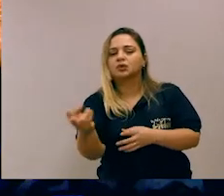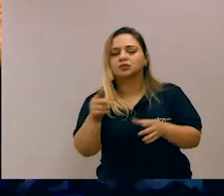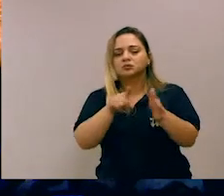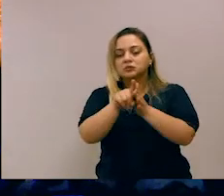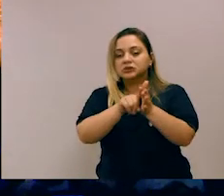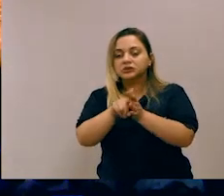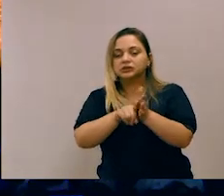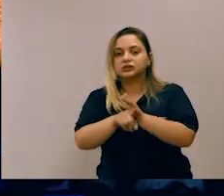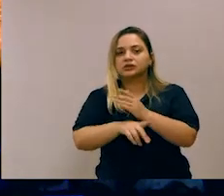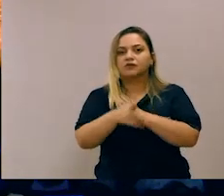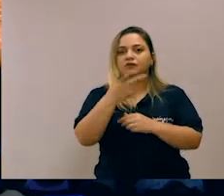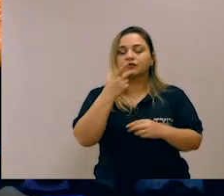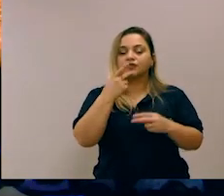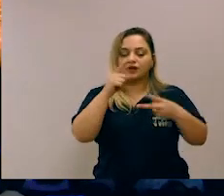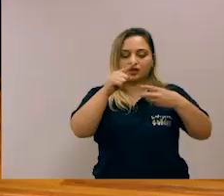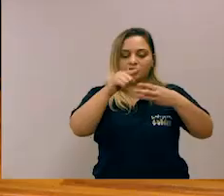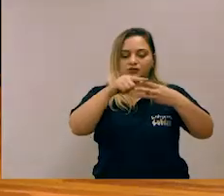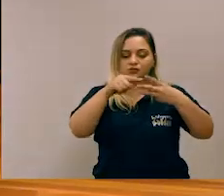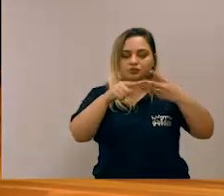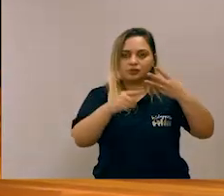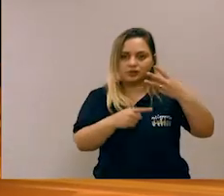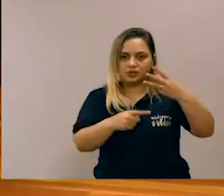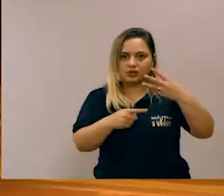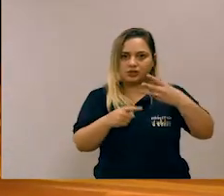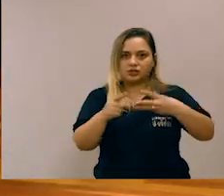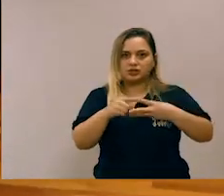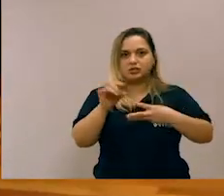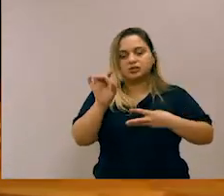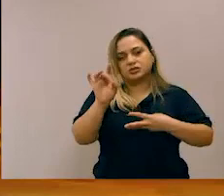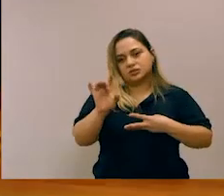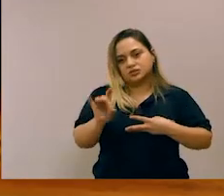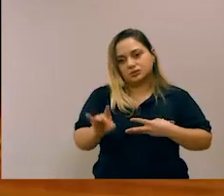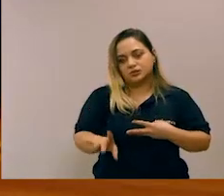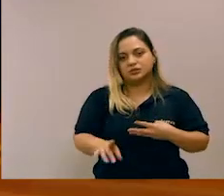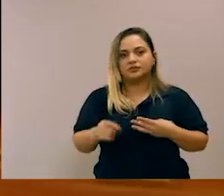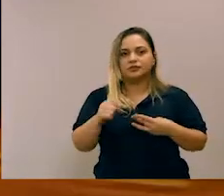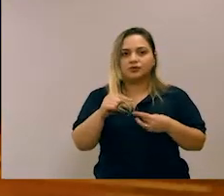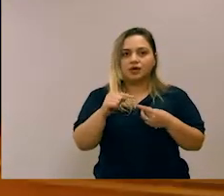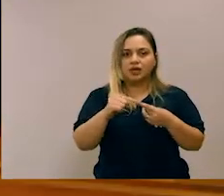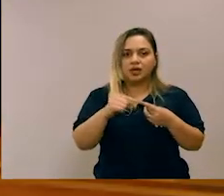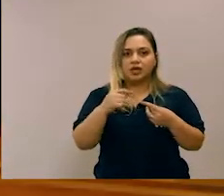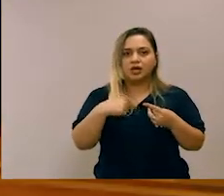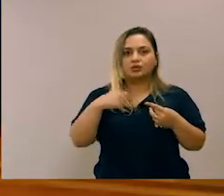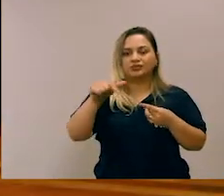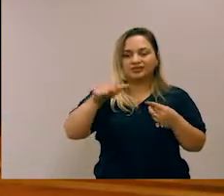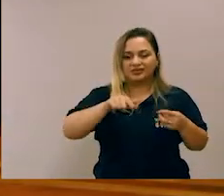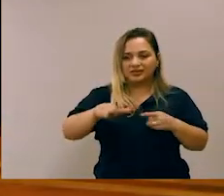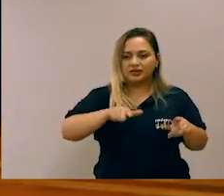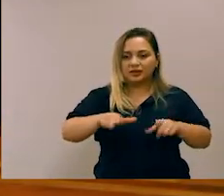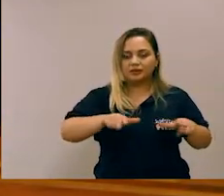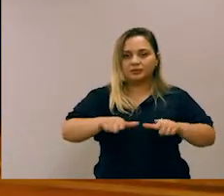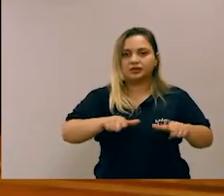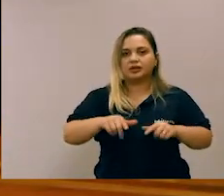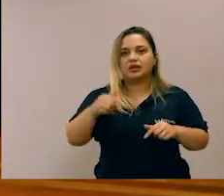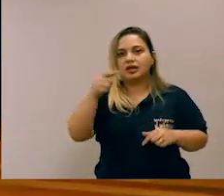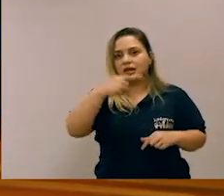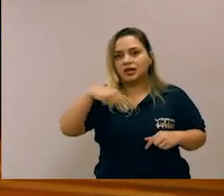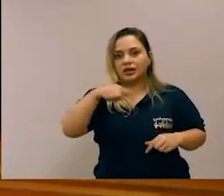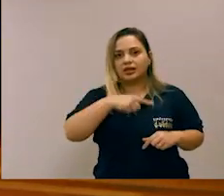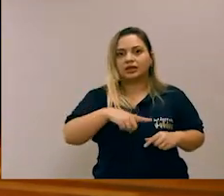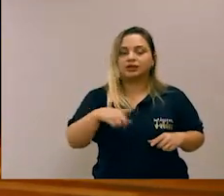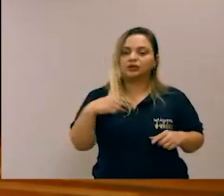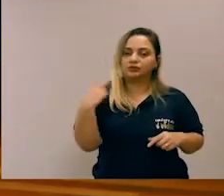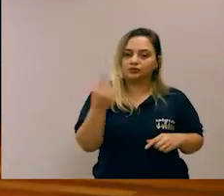I will talk about three specific ones I worked, which I worked in. As the Coronel